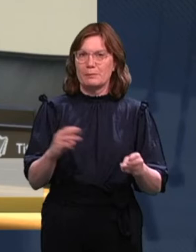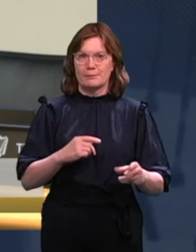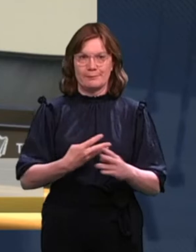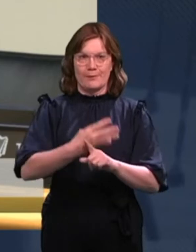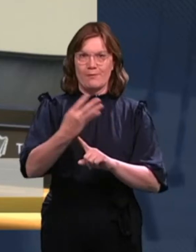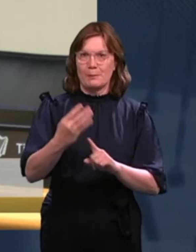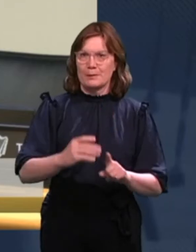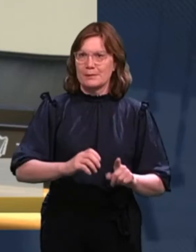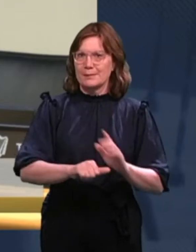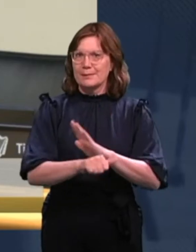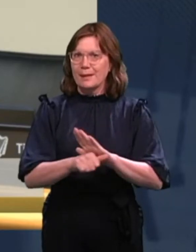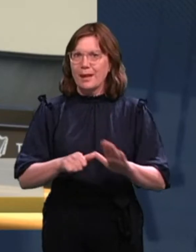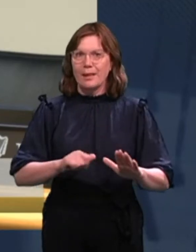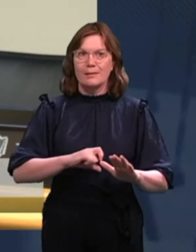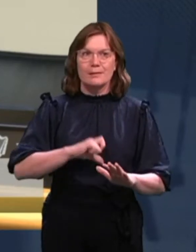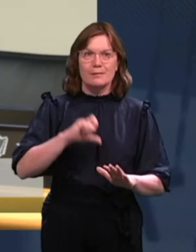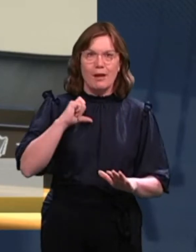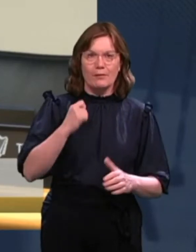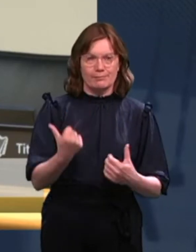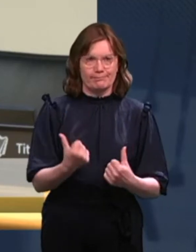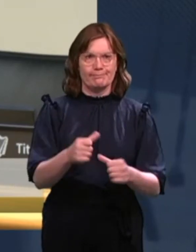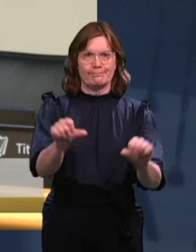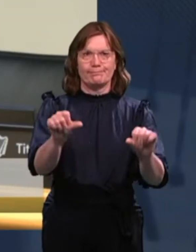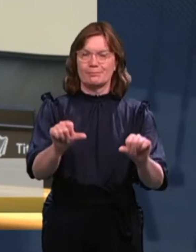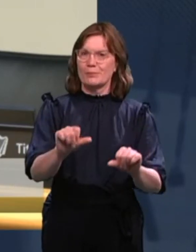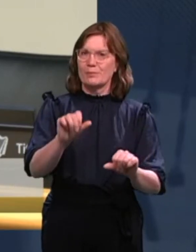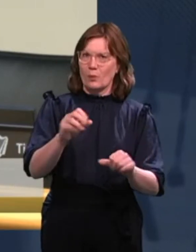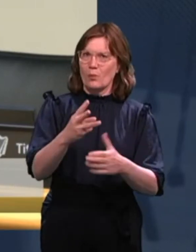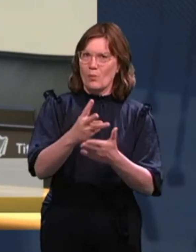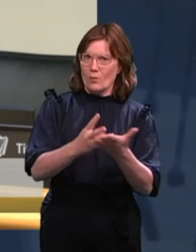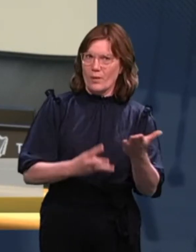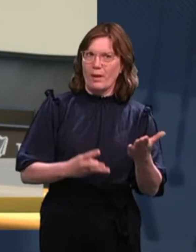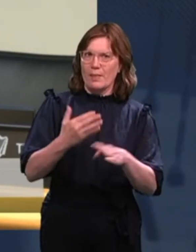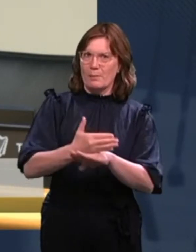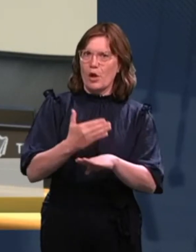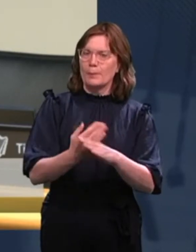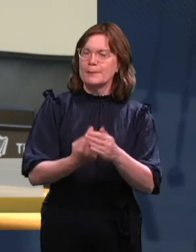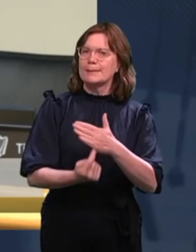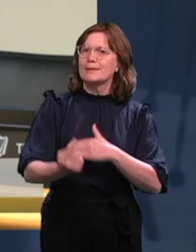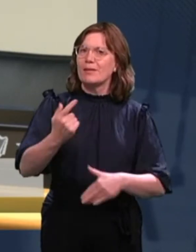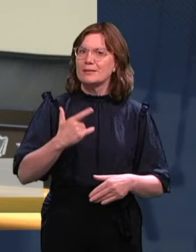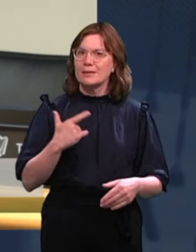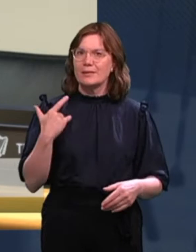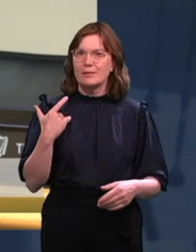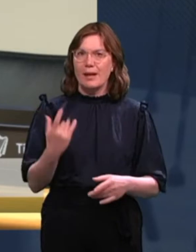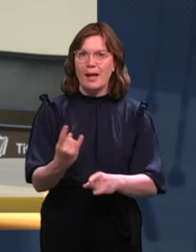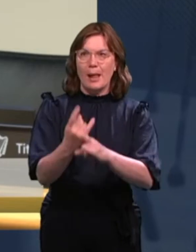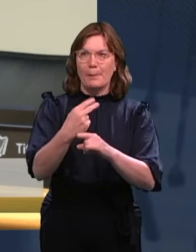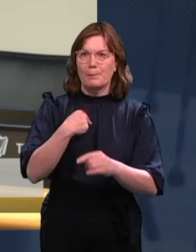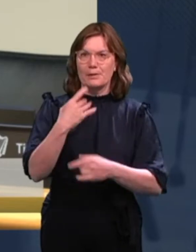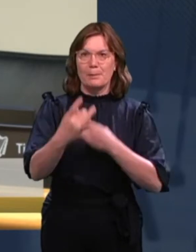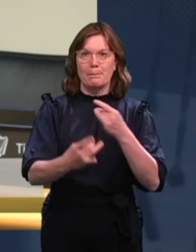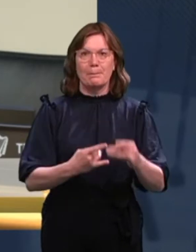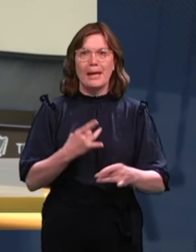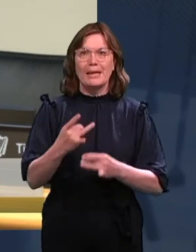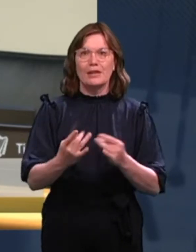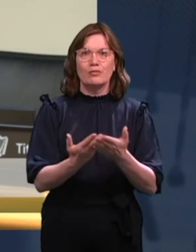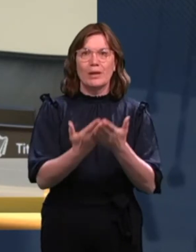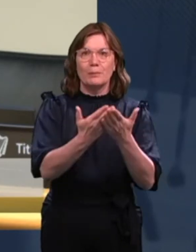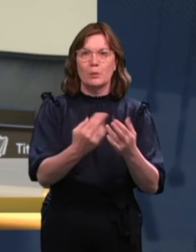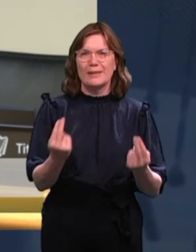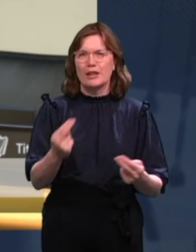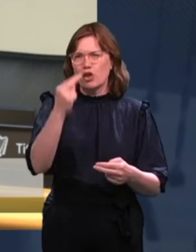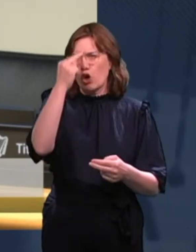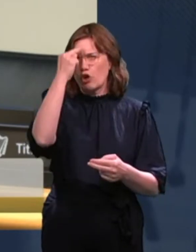confidence to gain meaningful employment and independent living. To help us make recommendations, I suppose we need to understand all of the